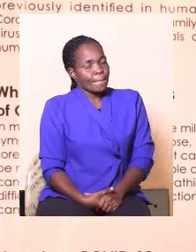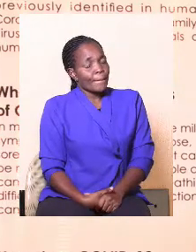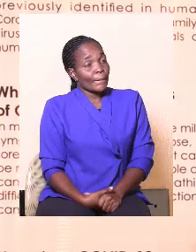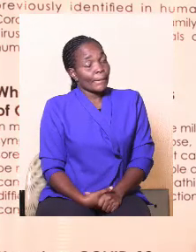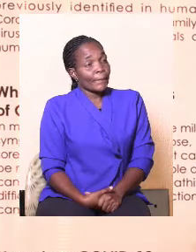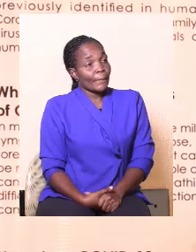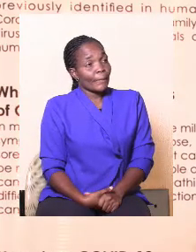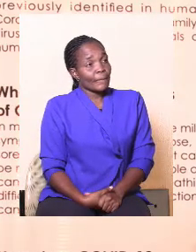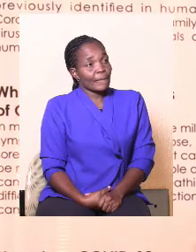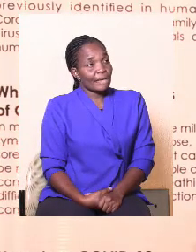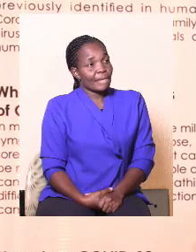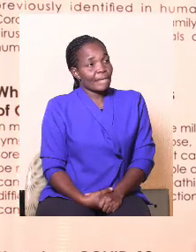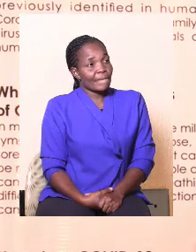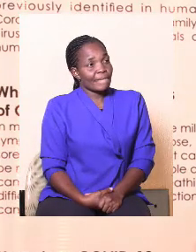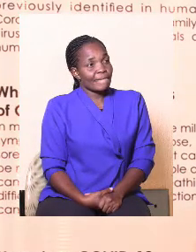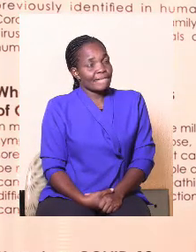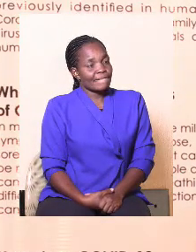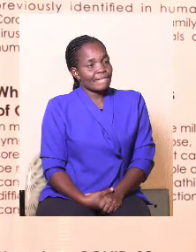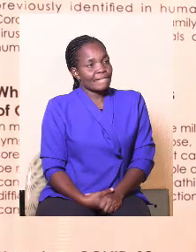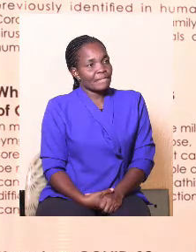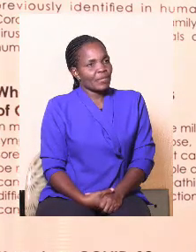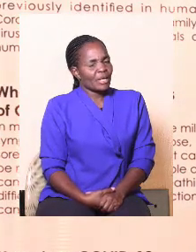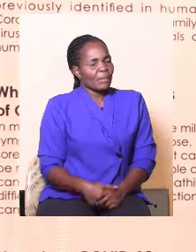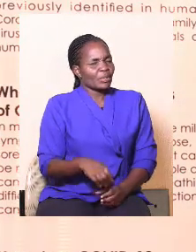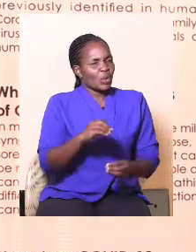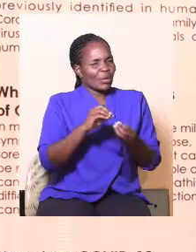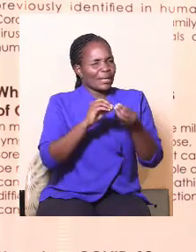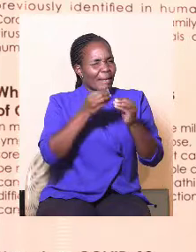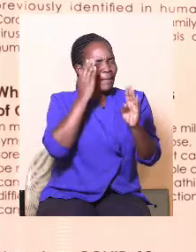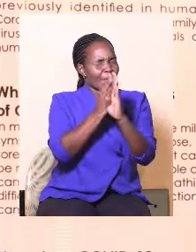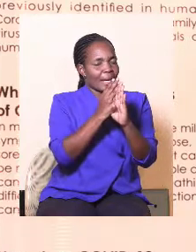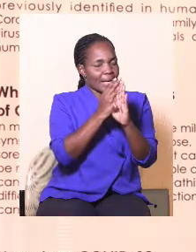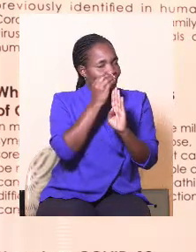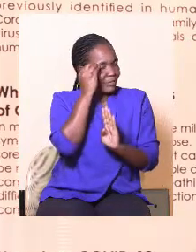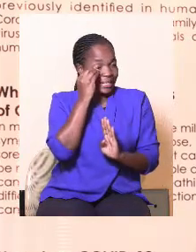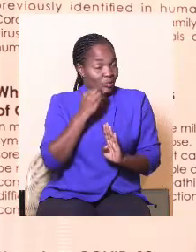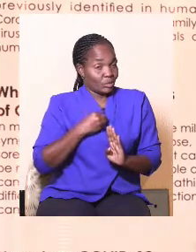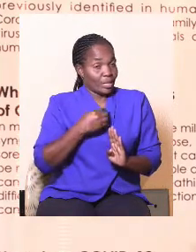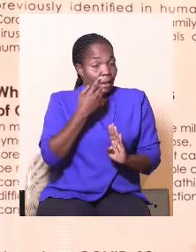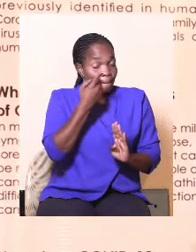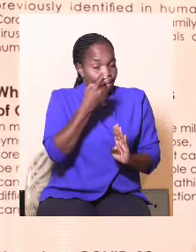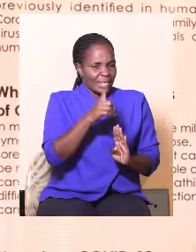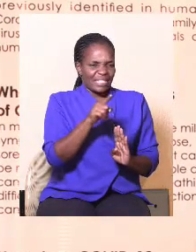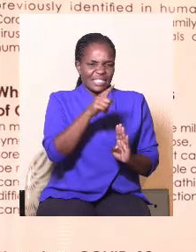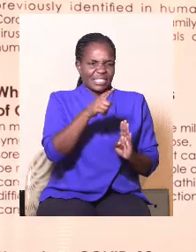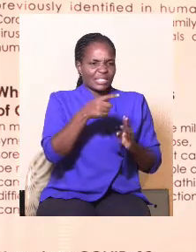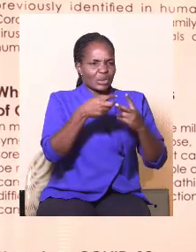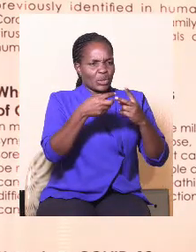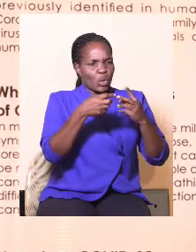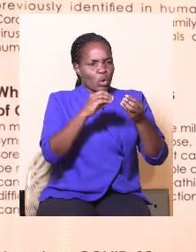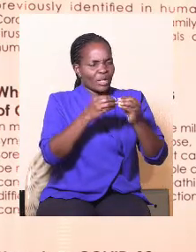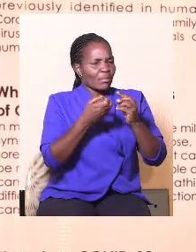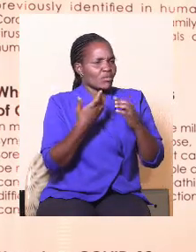what is the accurate number, but how we arrive at that number is as follows. If you look